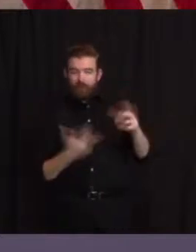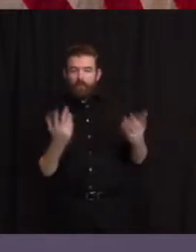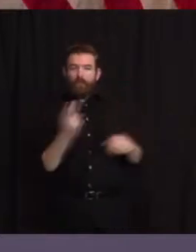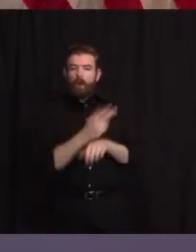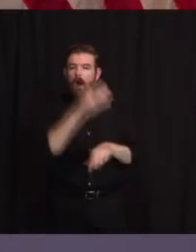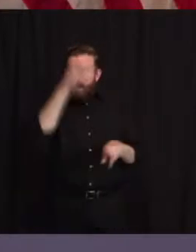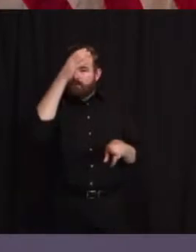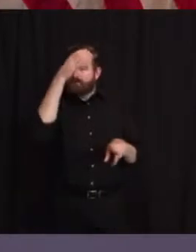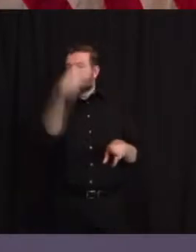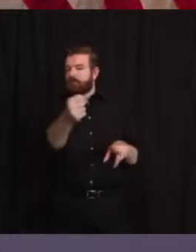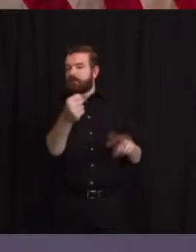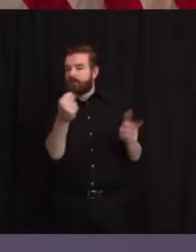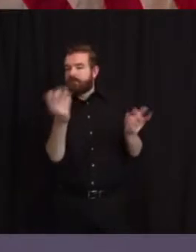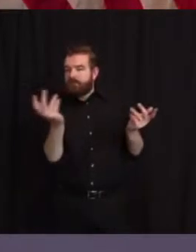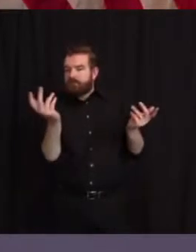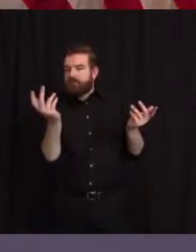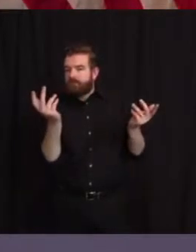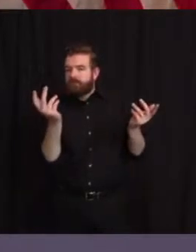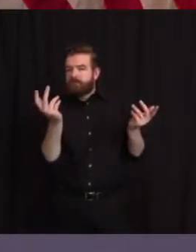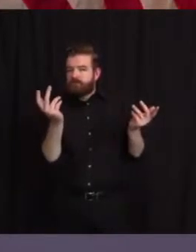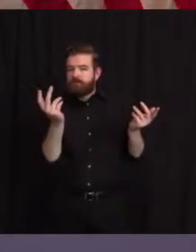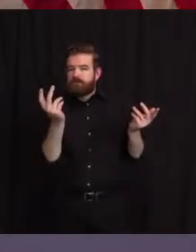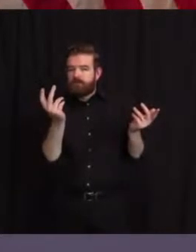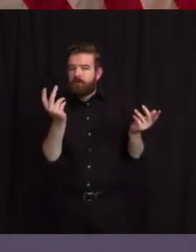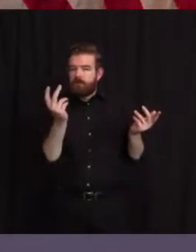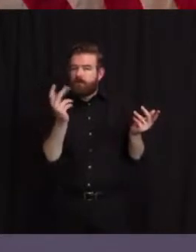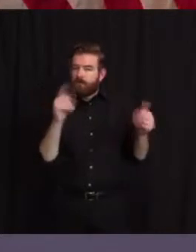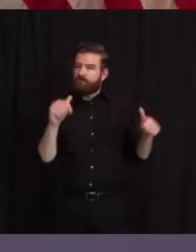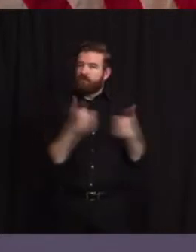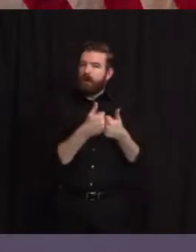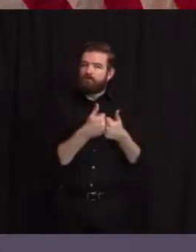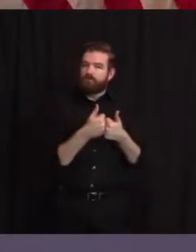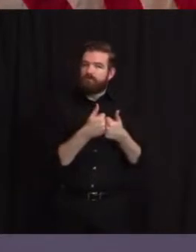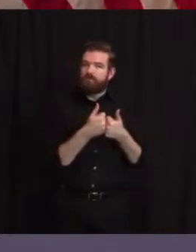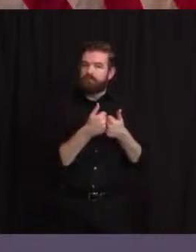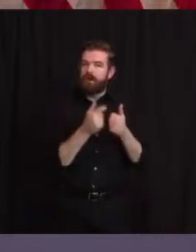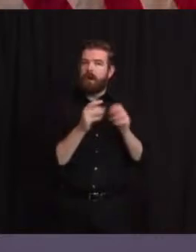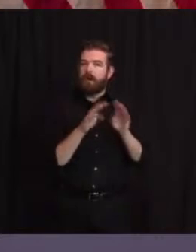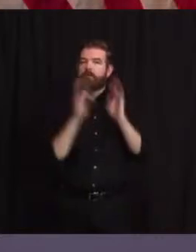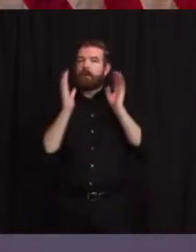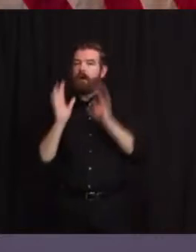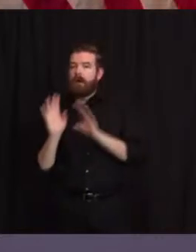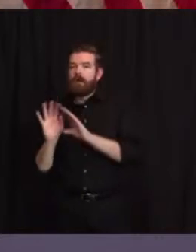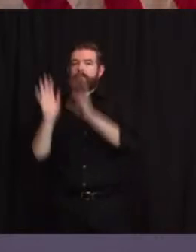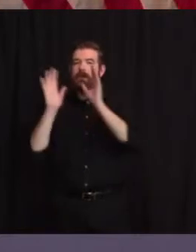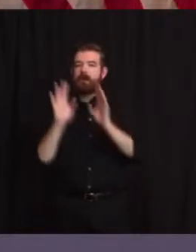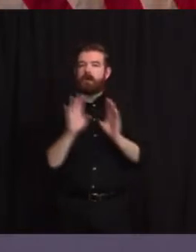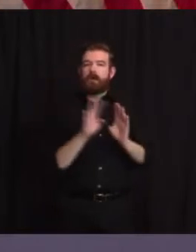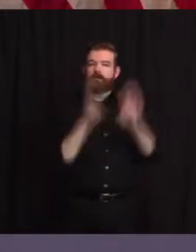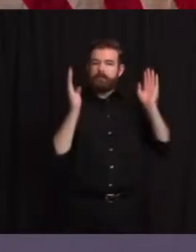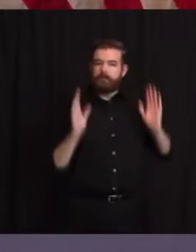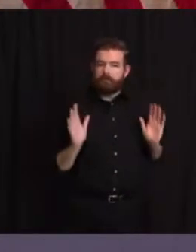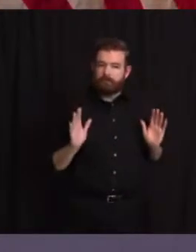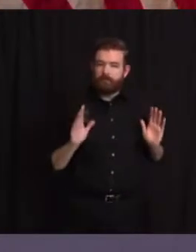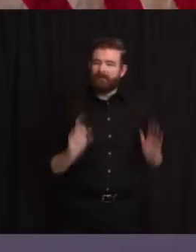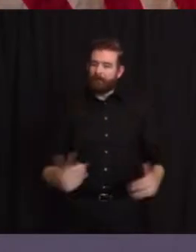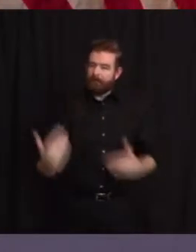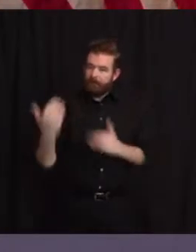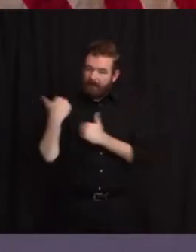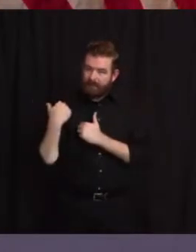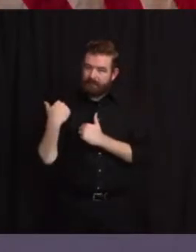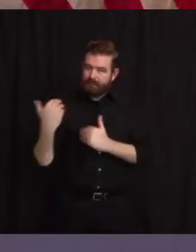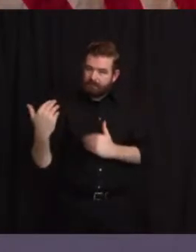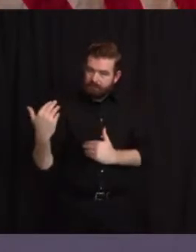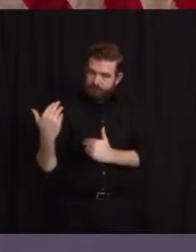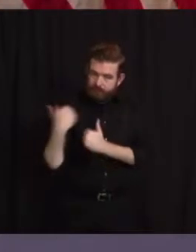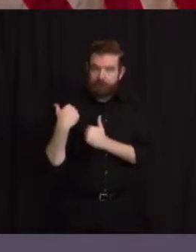challenge for everybody as we further open. How do you responsibly, and by the way, let's remember,